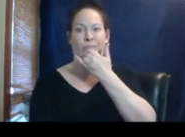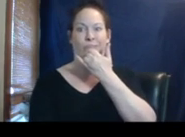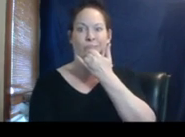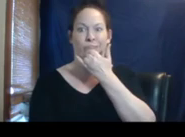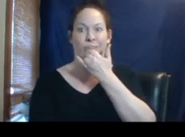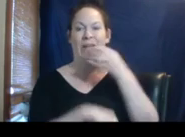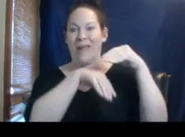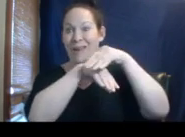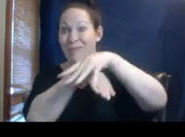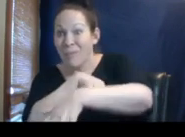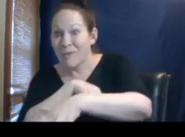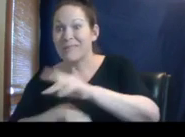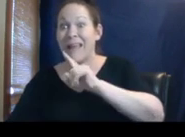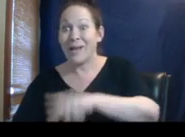mistake.